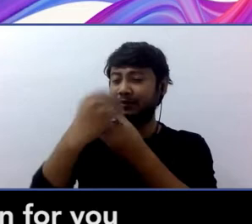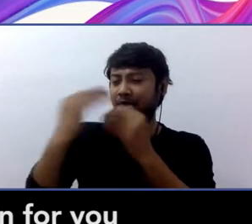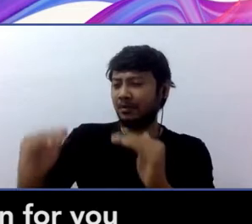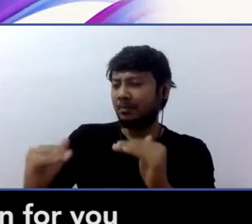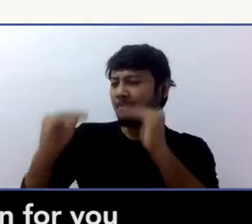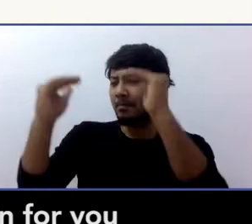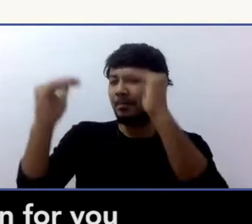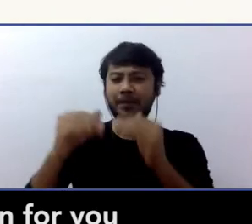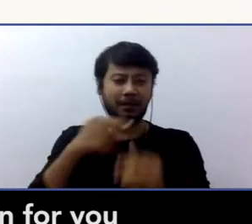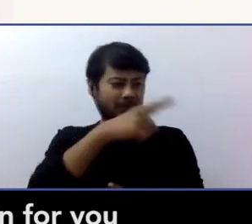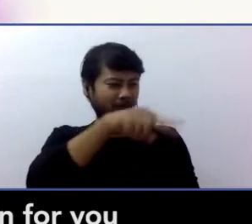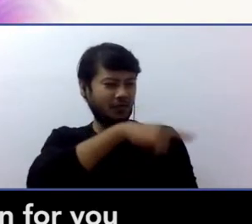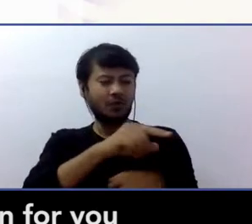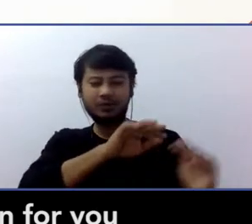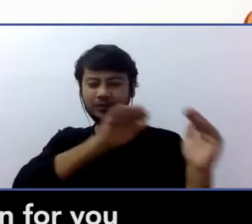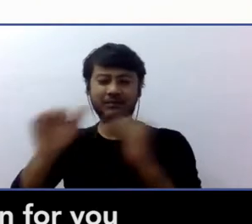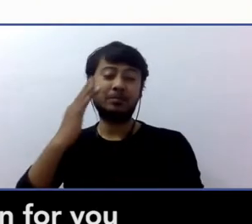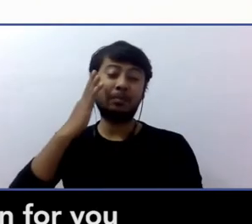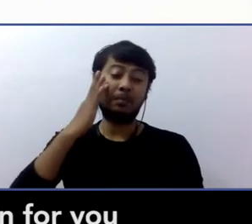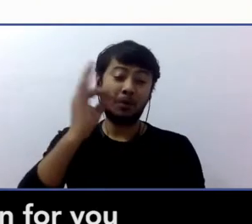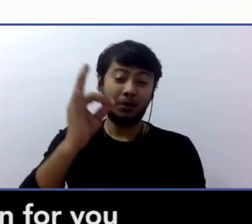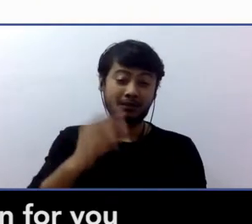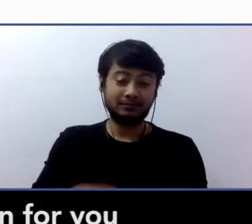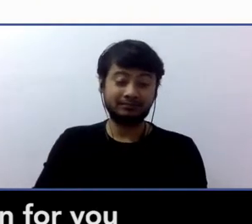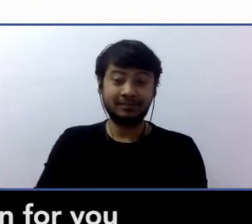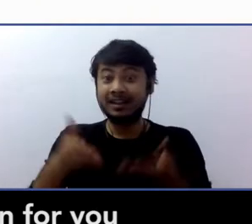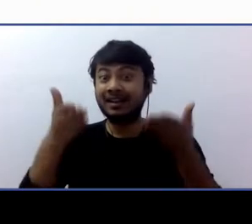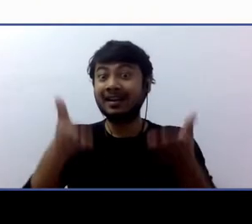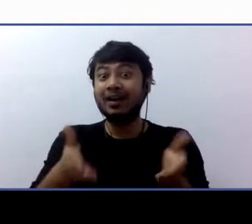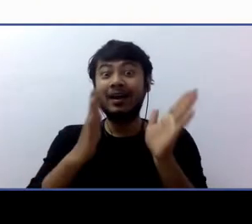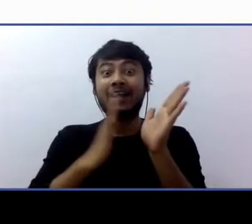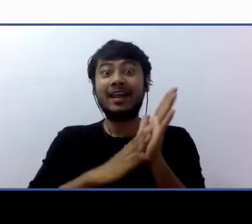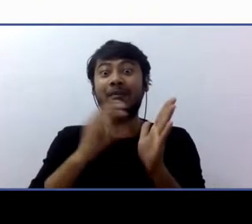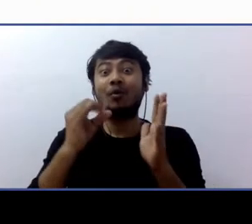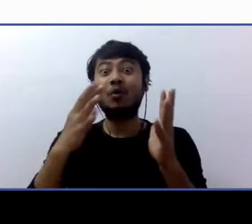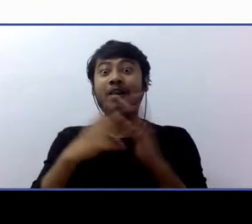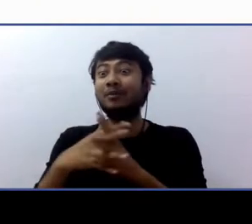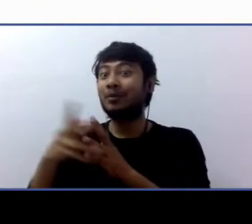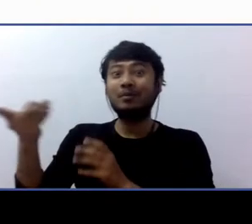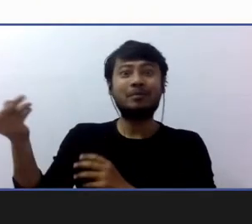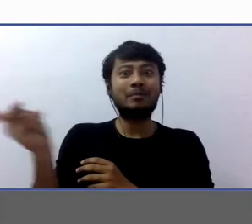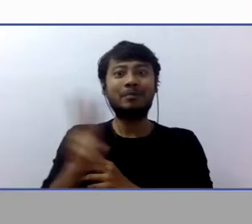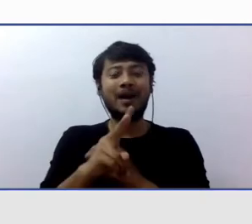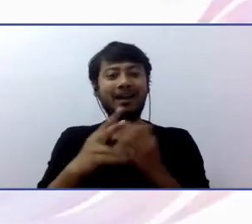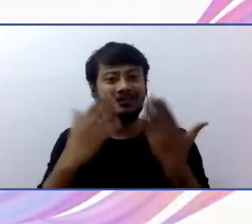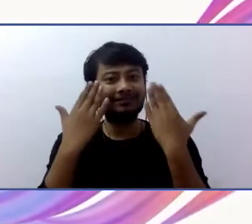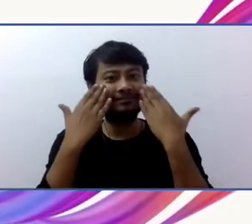Meanwhile, we have Miracle on Wheels back again for you.